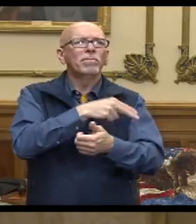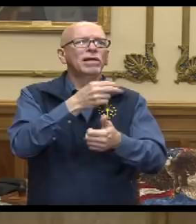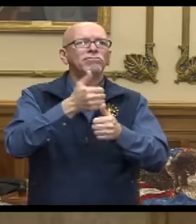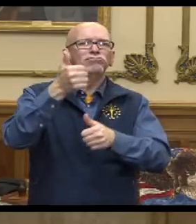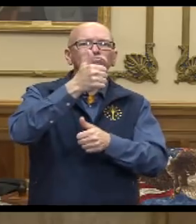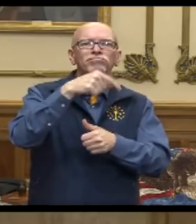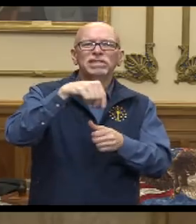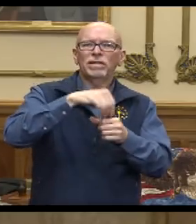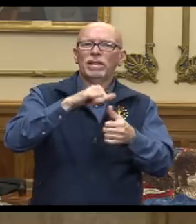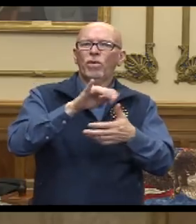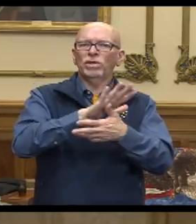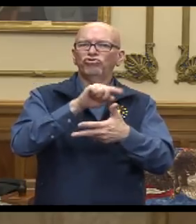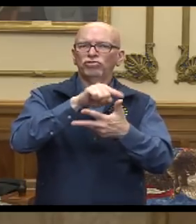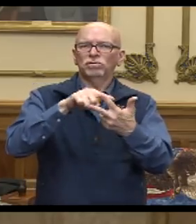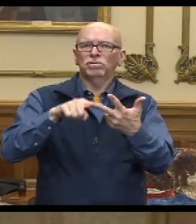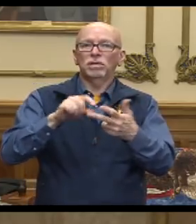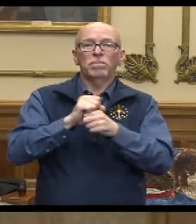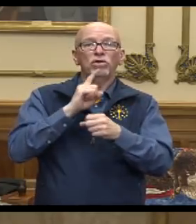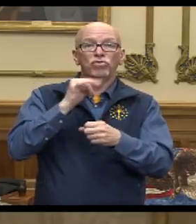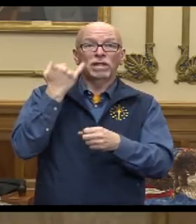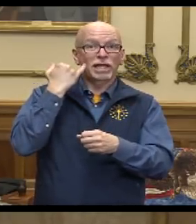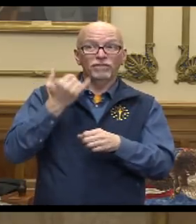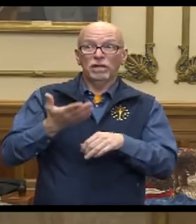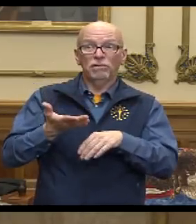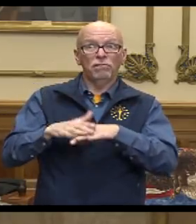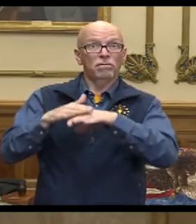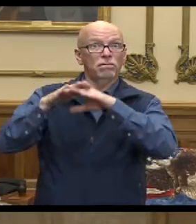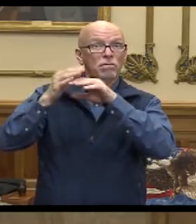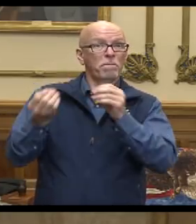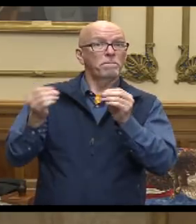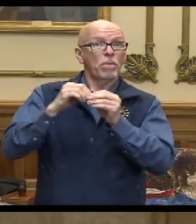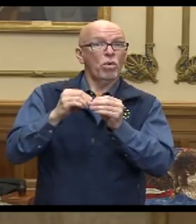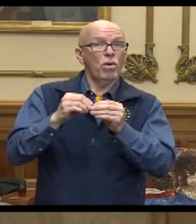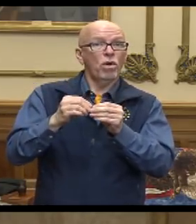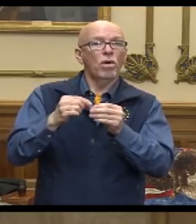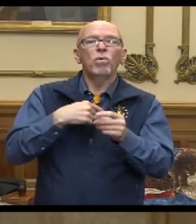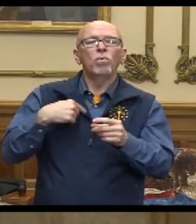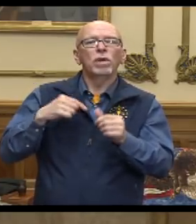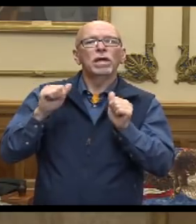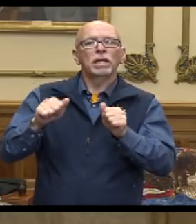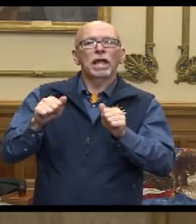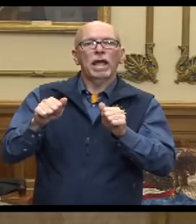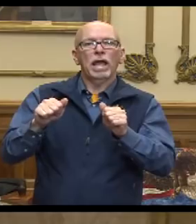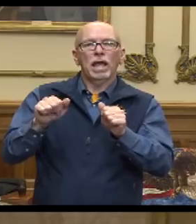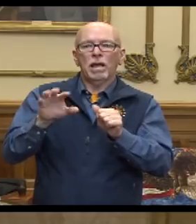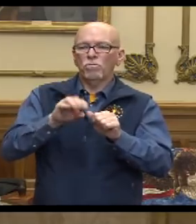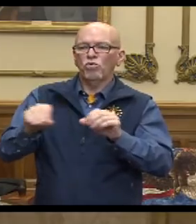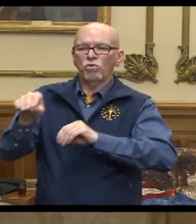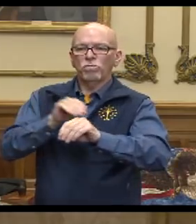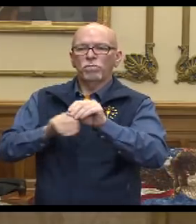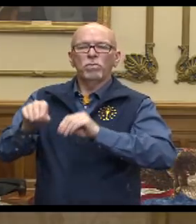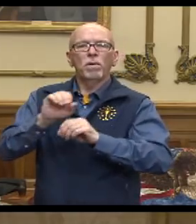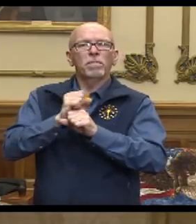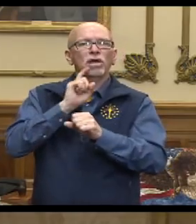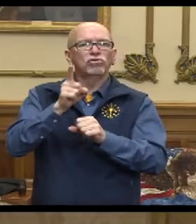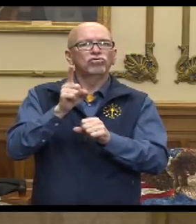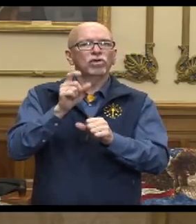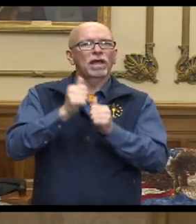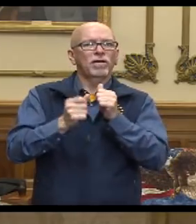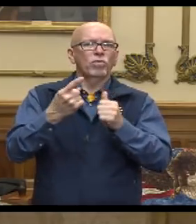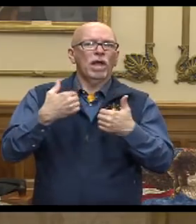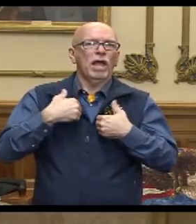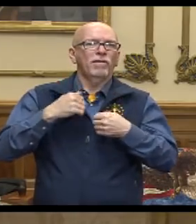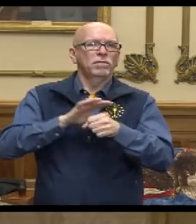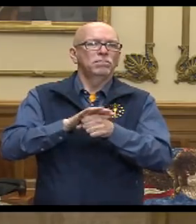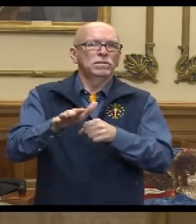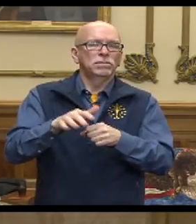in those regions to make sure that if there is an influx of patients, do we have the ability to move them around so that we can make sure that everybody is best taken